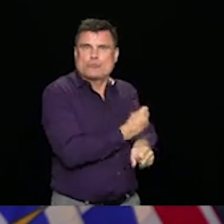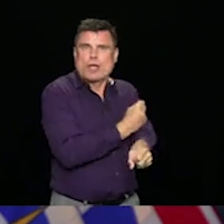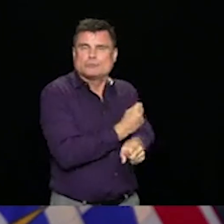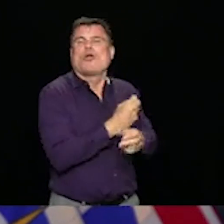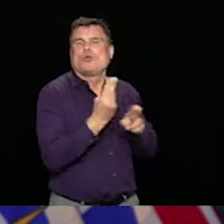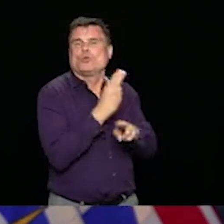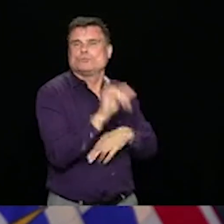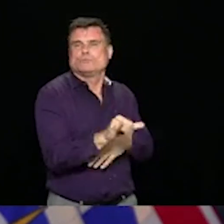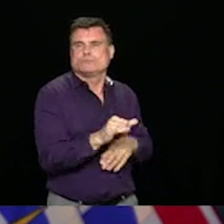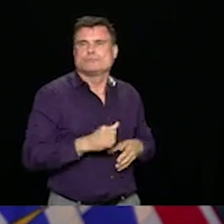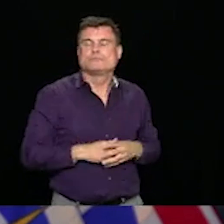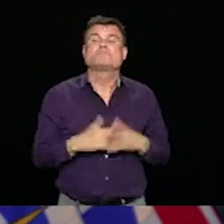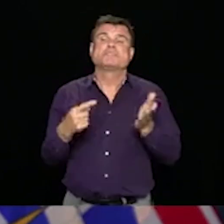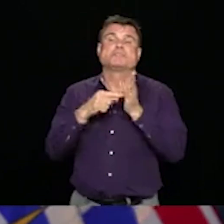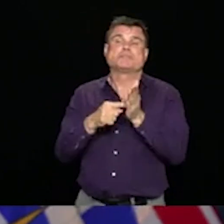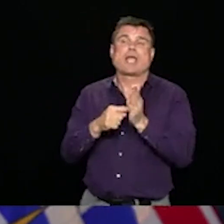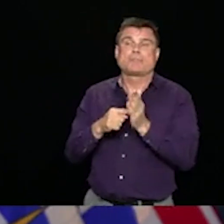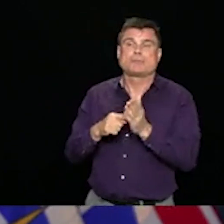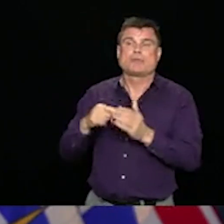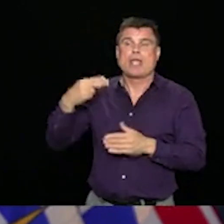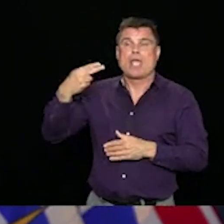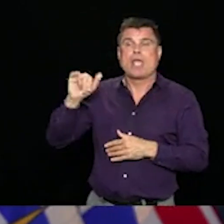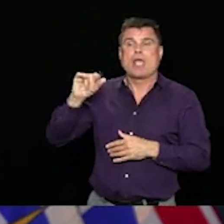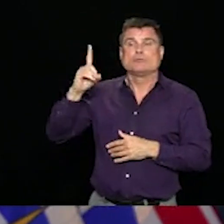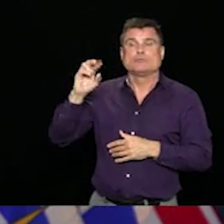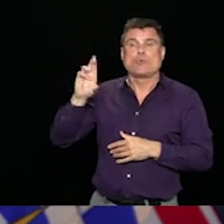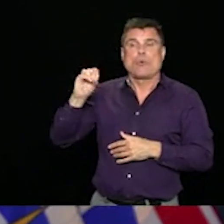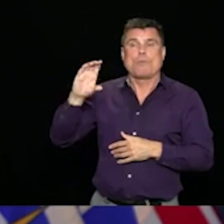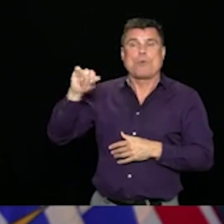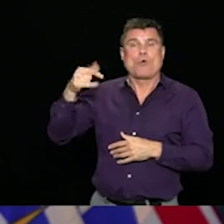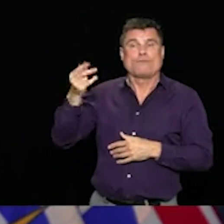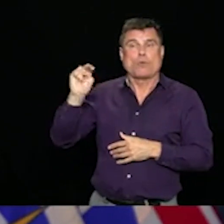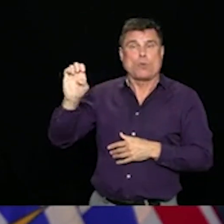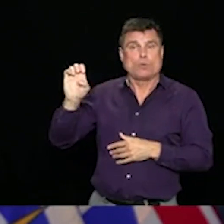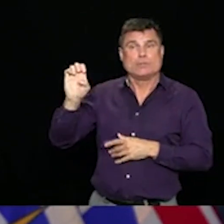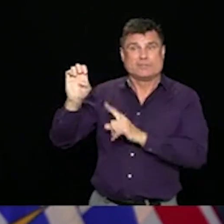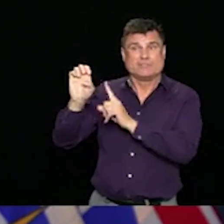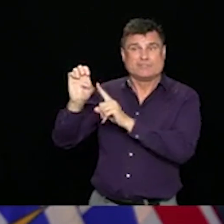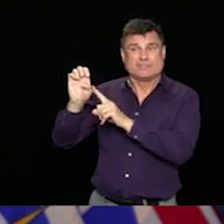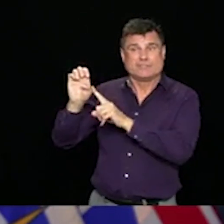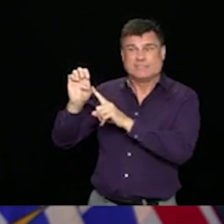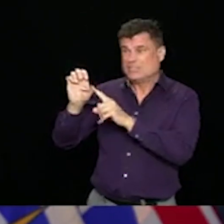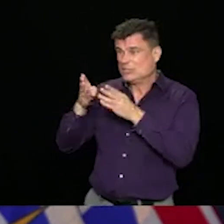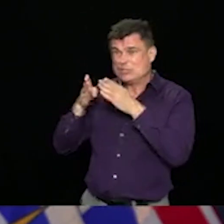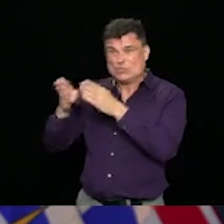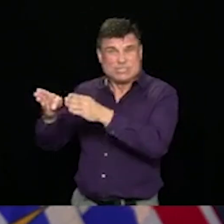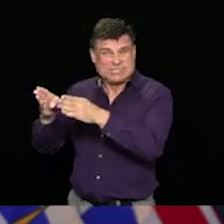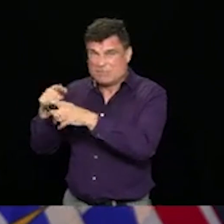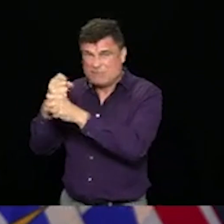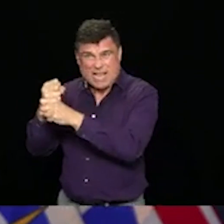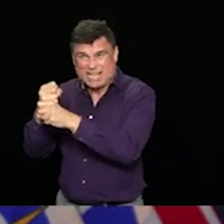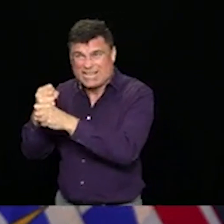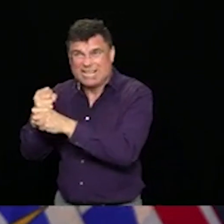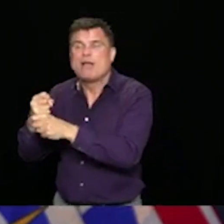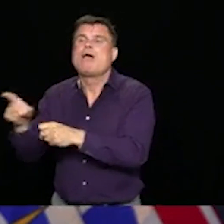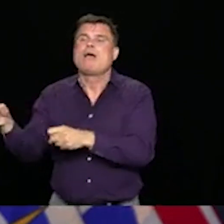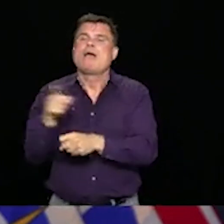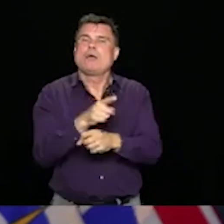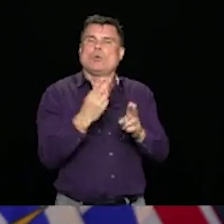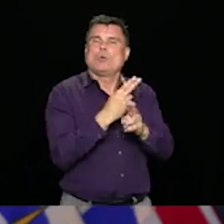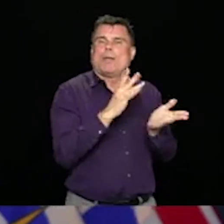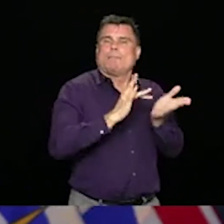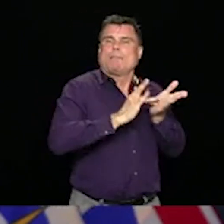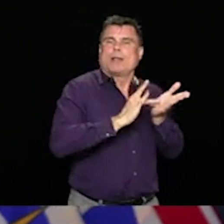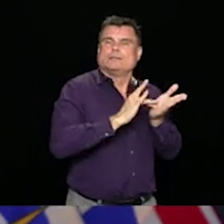being able to access drugs like hydromorphone in place of their street drugs. I think the other one that I have talked about